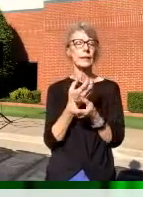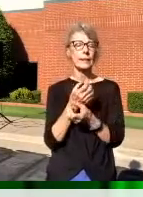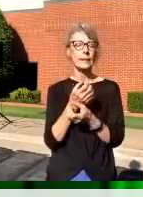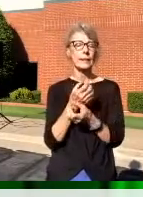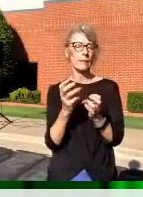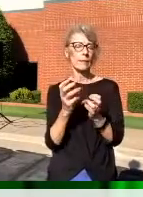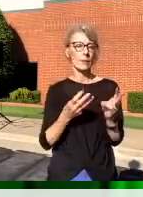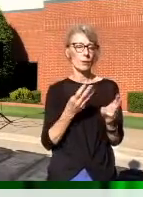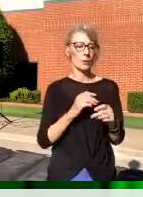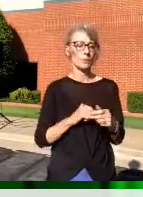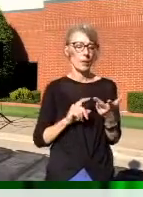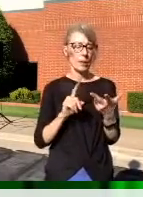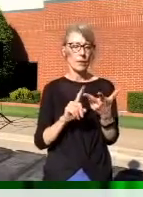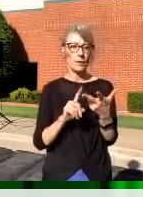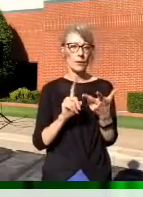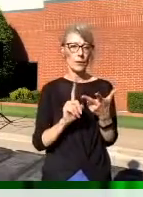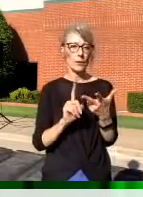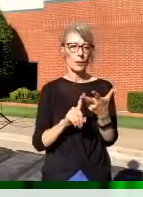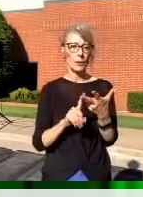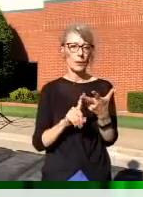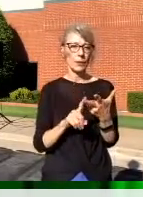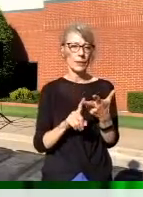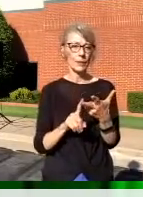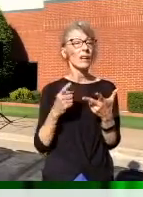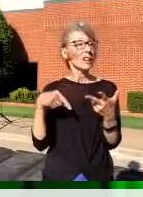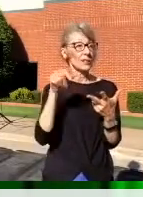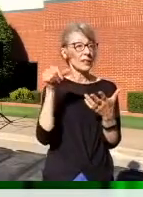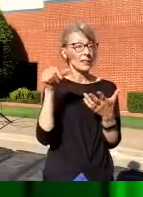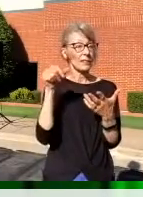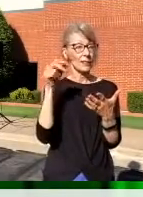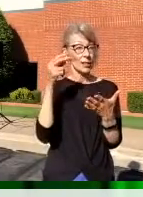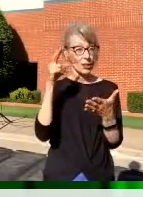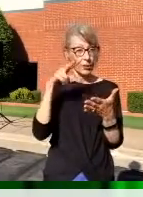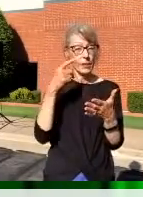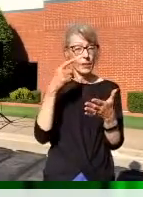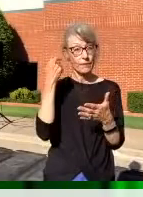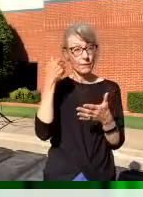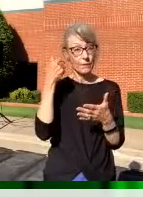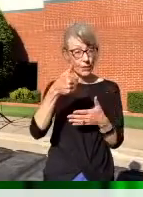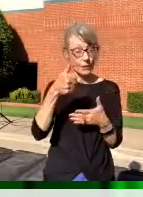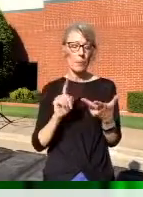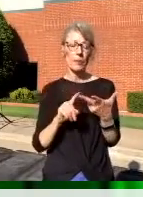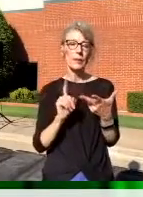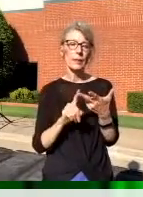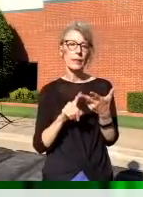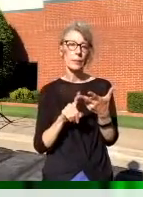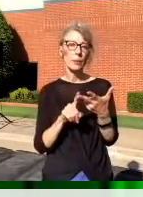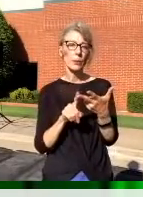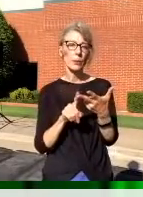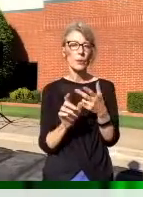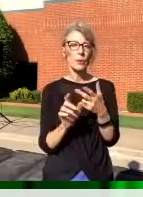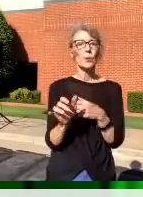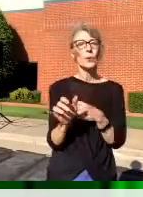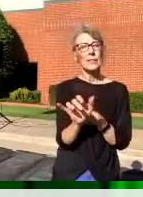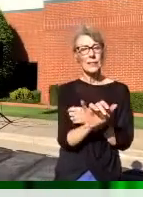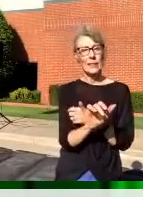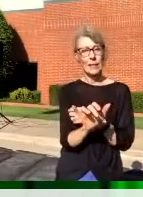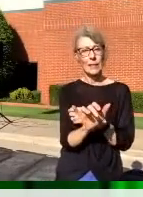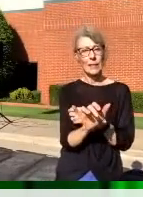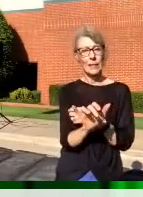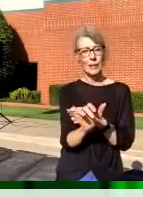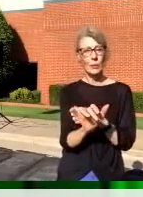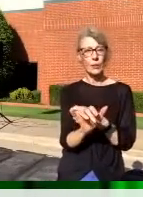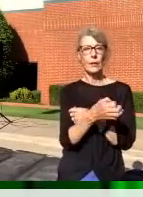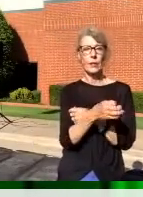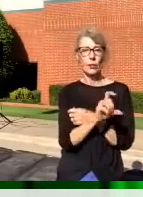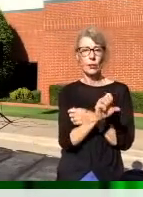going to have to go look this one up because I'm just going to plow through this one quickly. The temple was the recreation of the Garden of Eden. There's a lot of both Christian